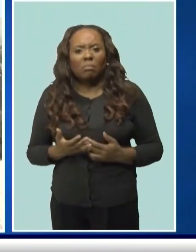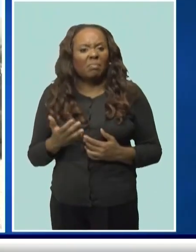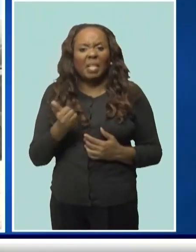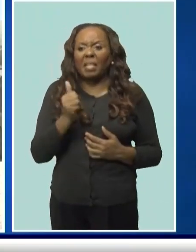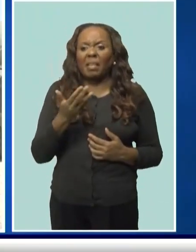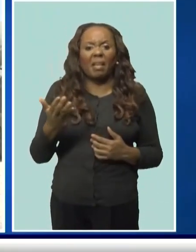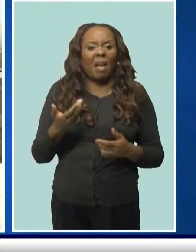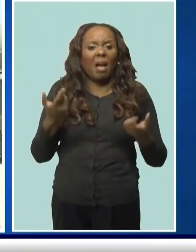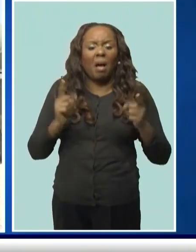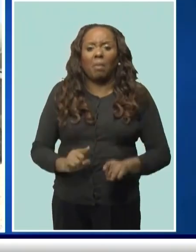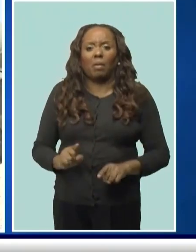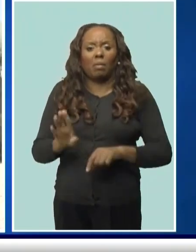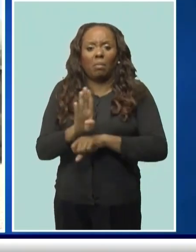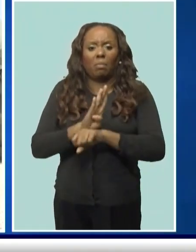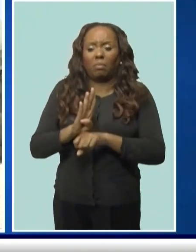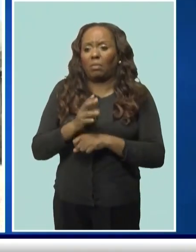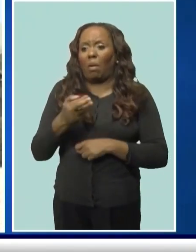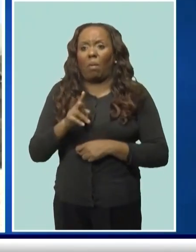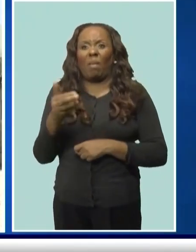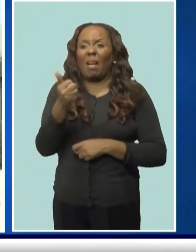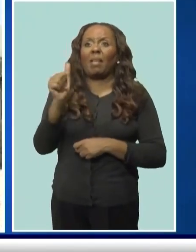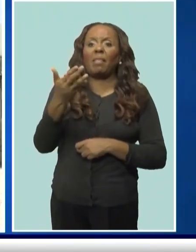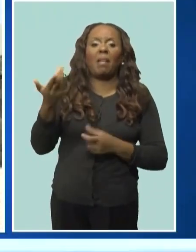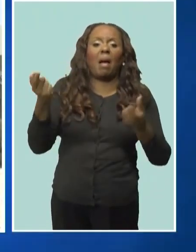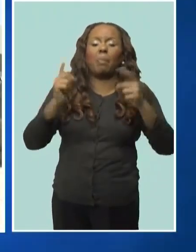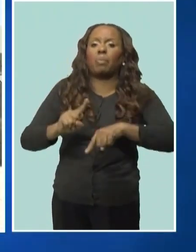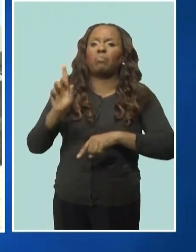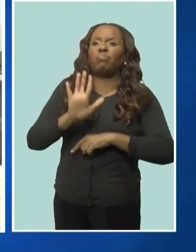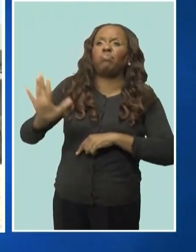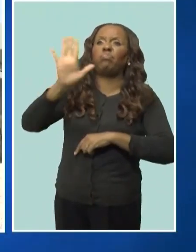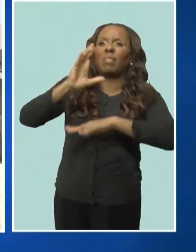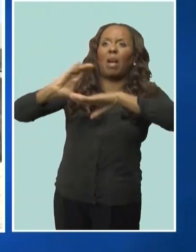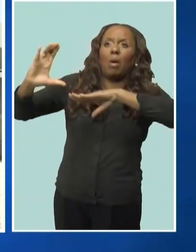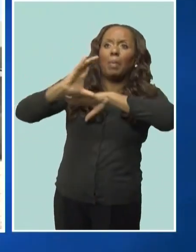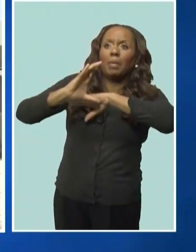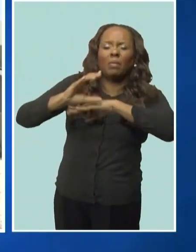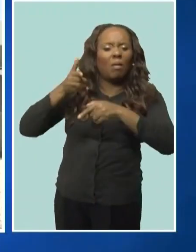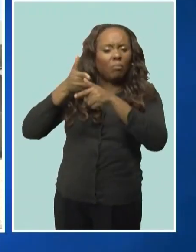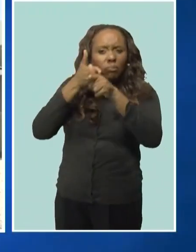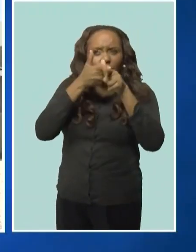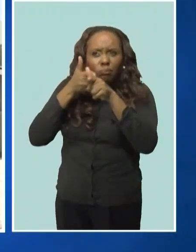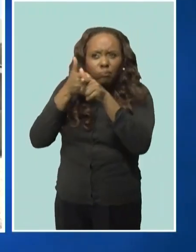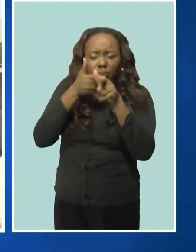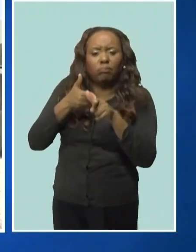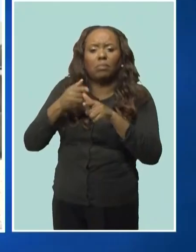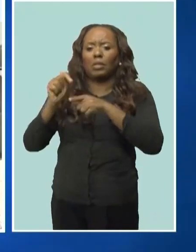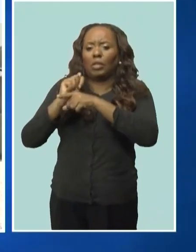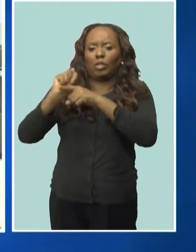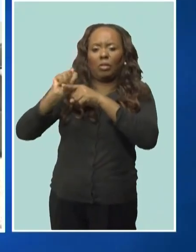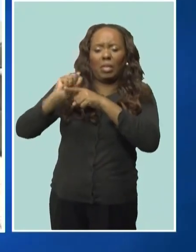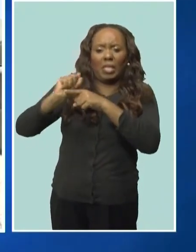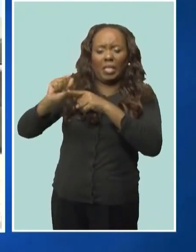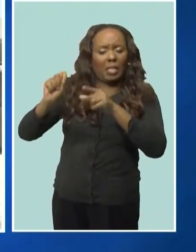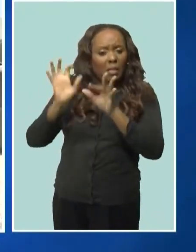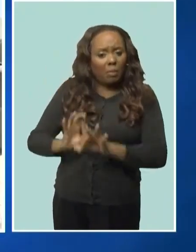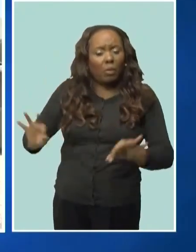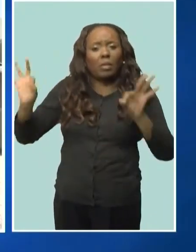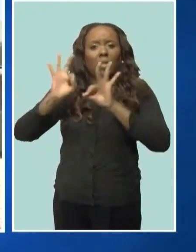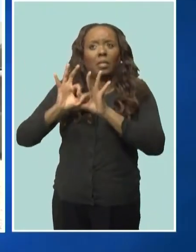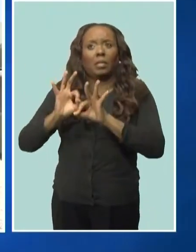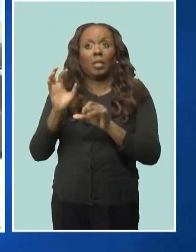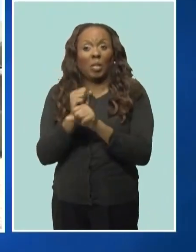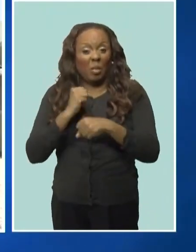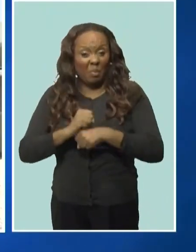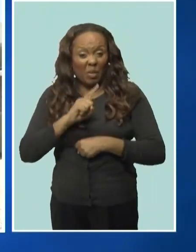within the country or within the regional sphere. So that RAT training is important, and to ensure that those soldiers